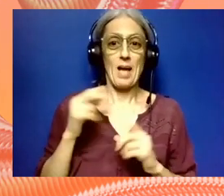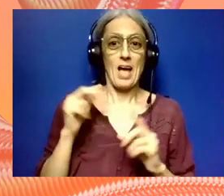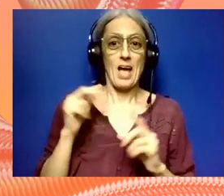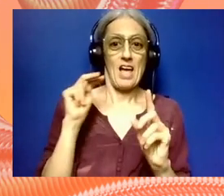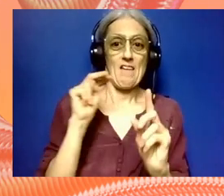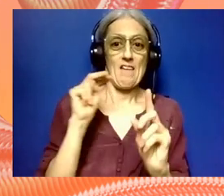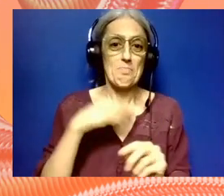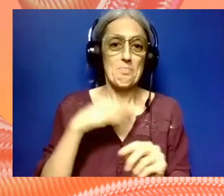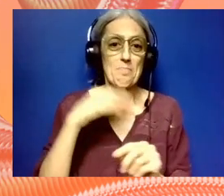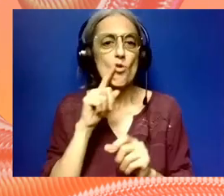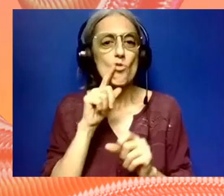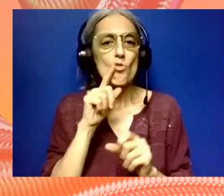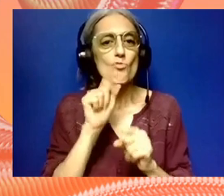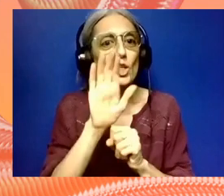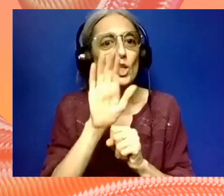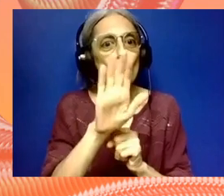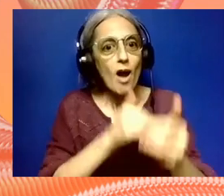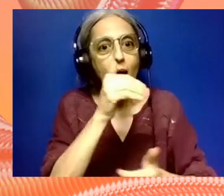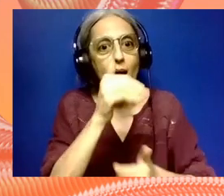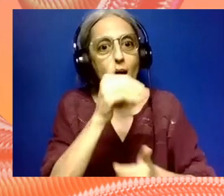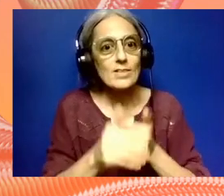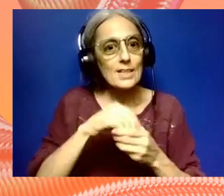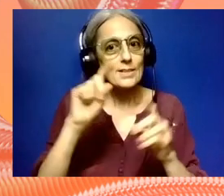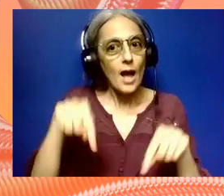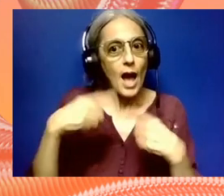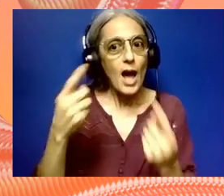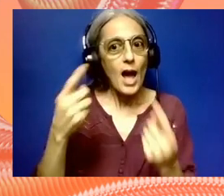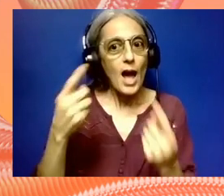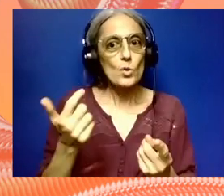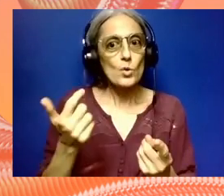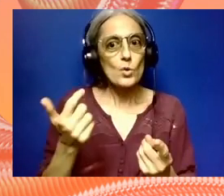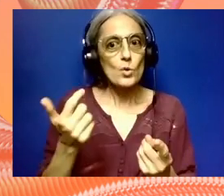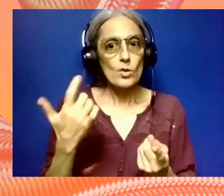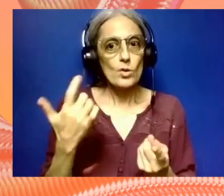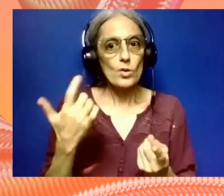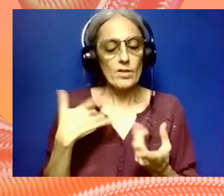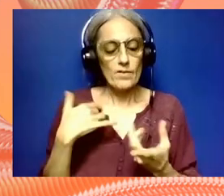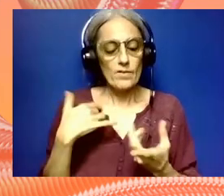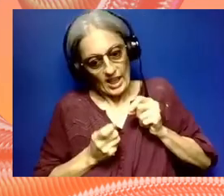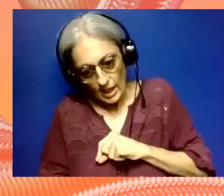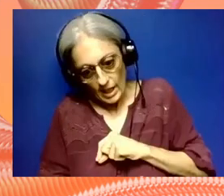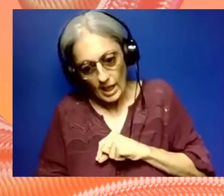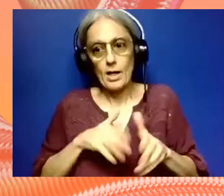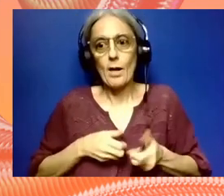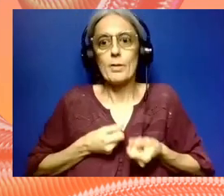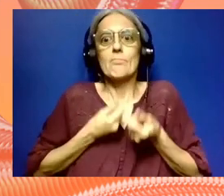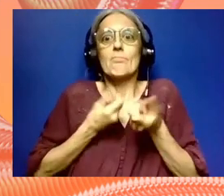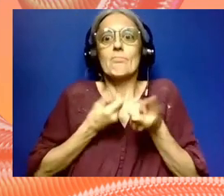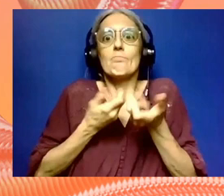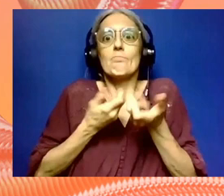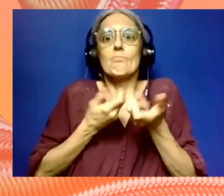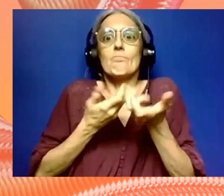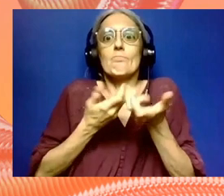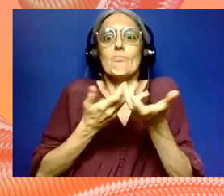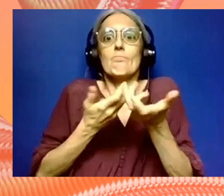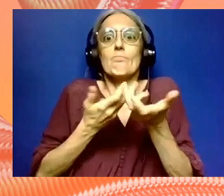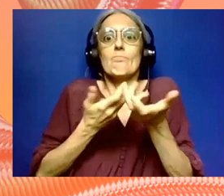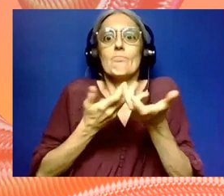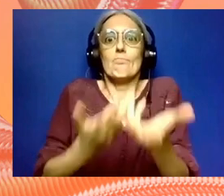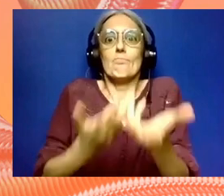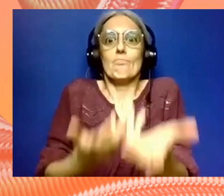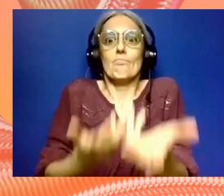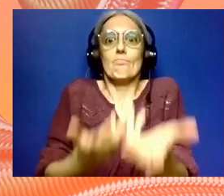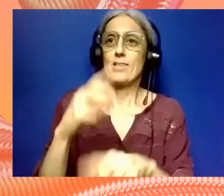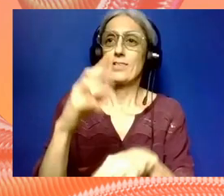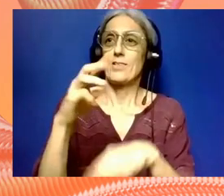And how do you feel yourself moving in relationship to all the changes of the world in terms of bringing your